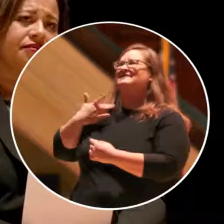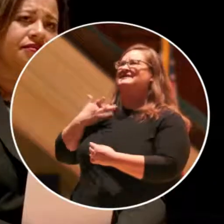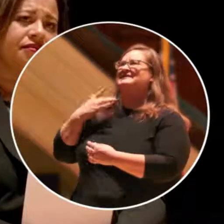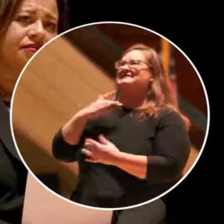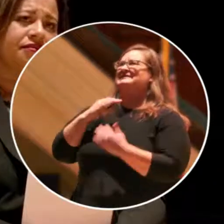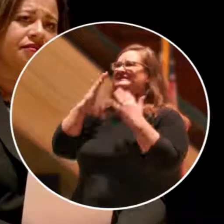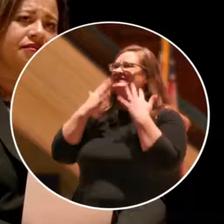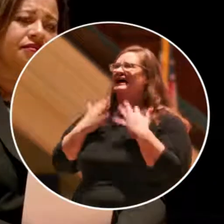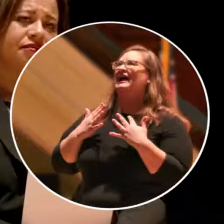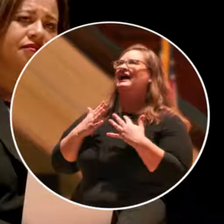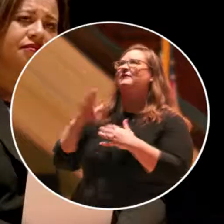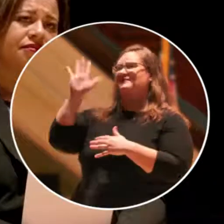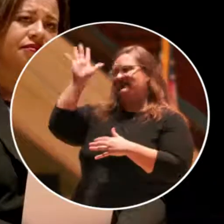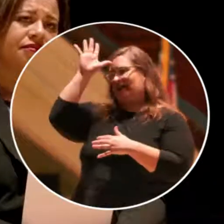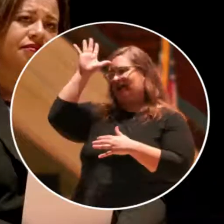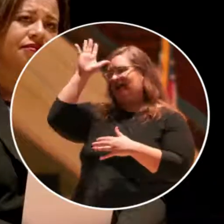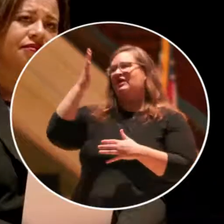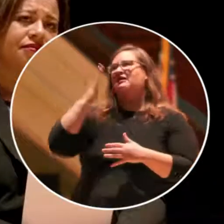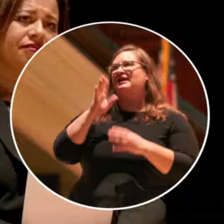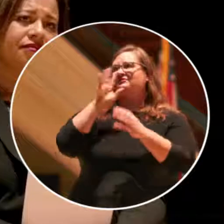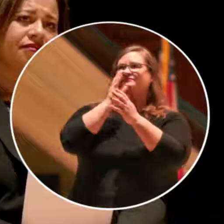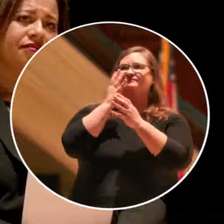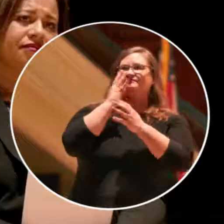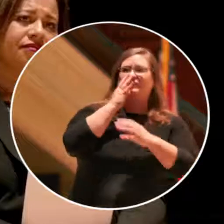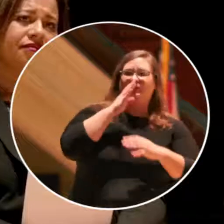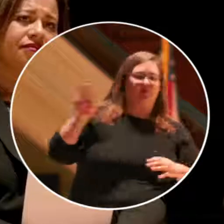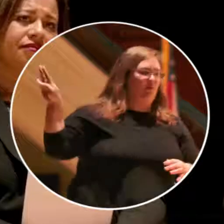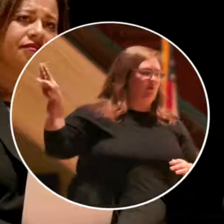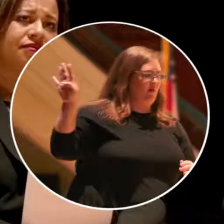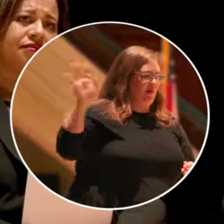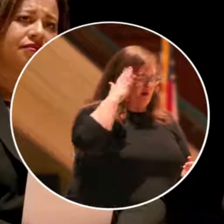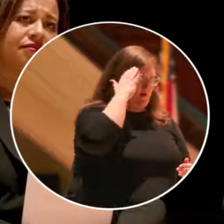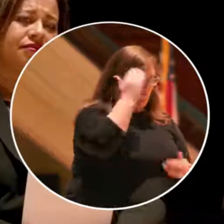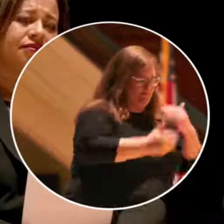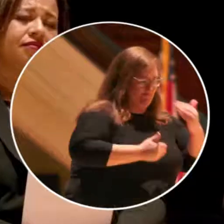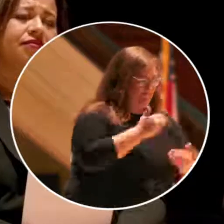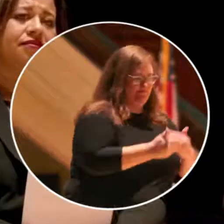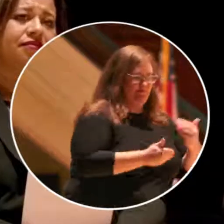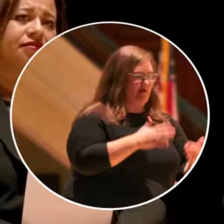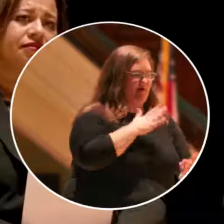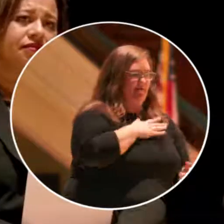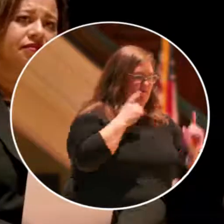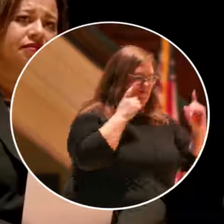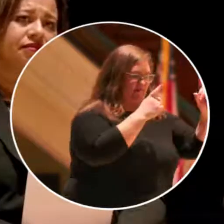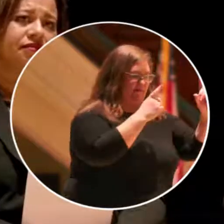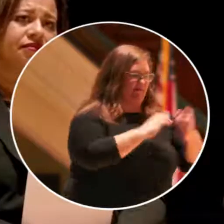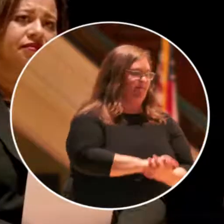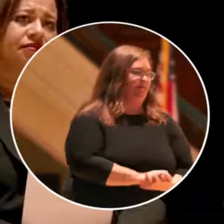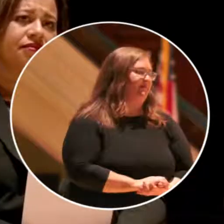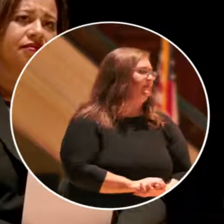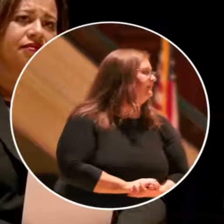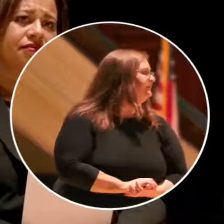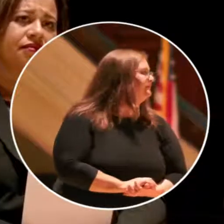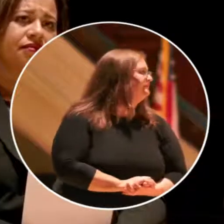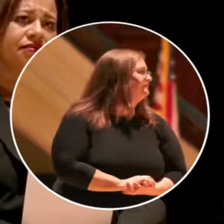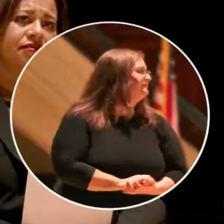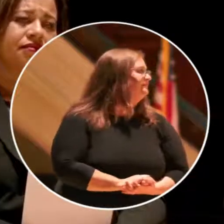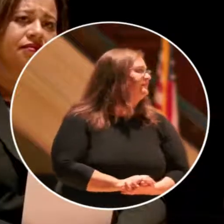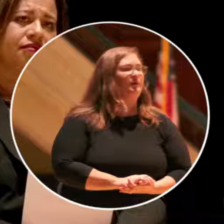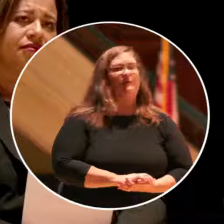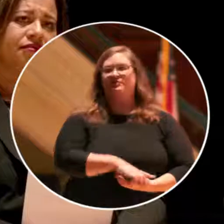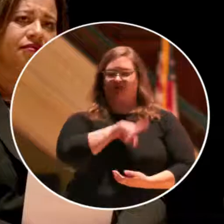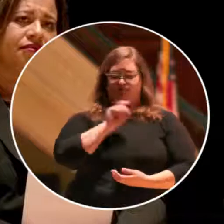This quest has been a perfect distraction. I can now answer the question, are you,